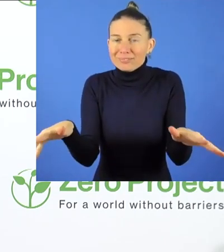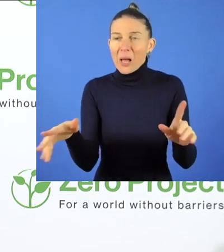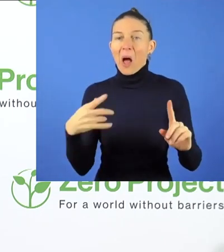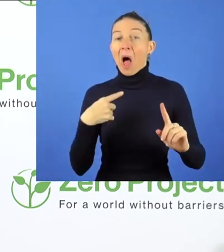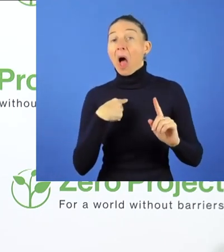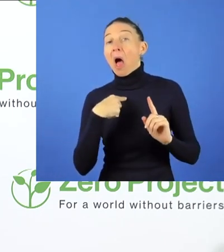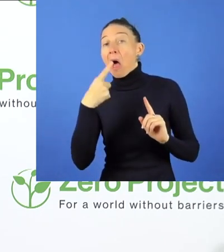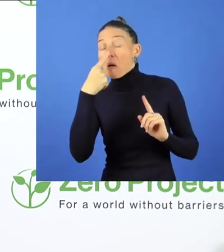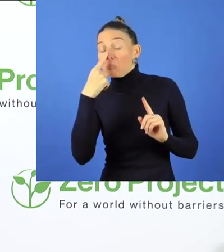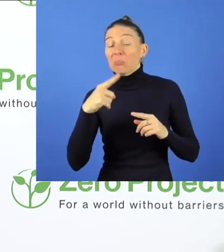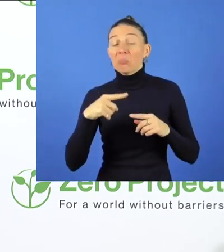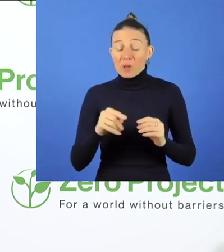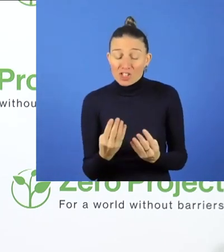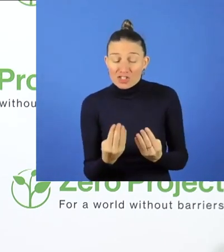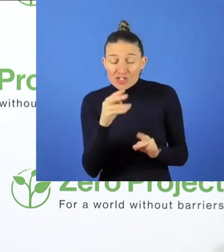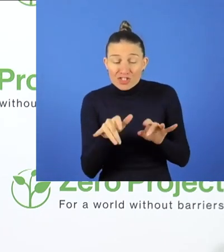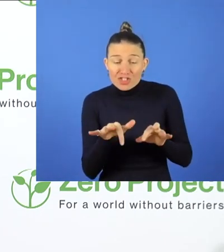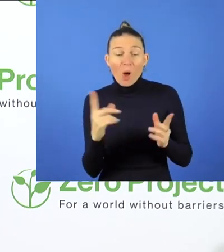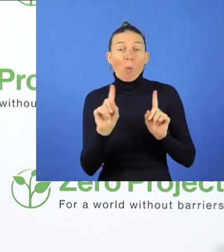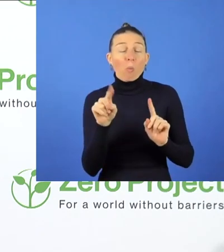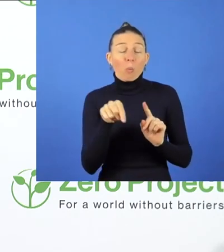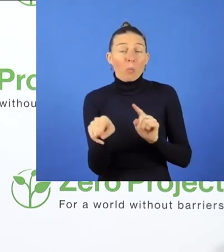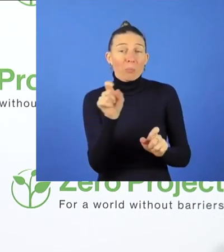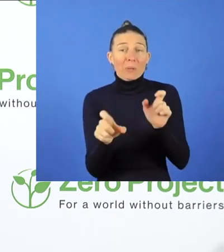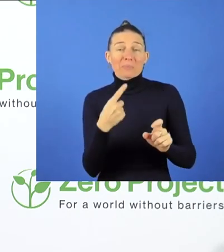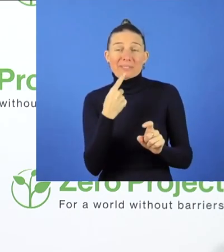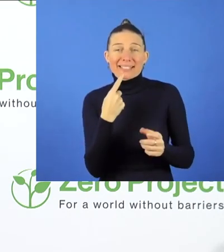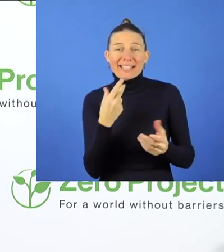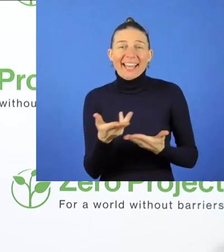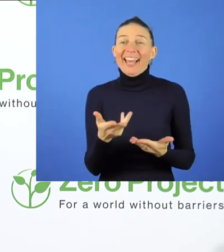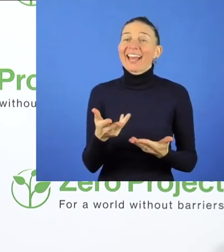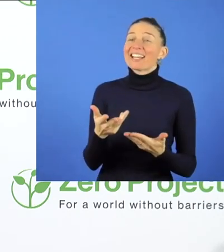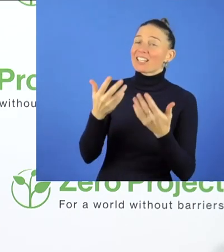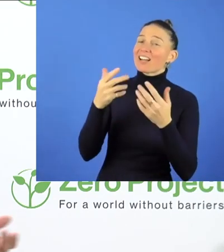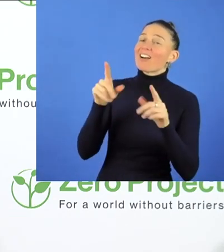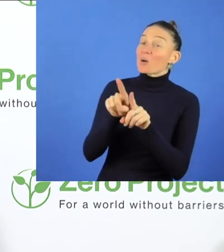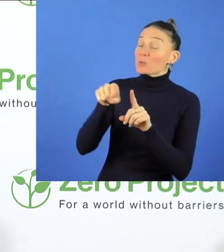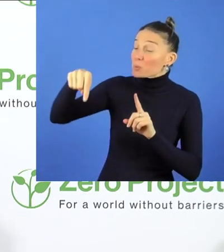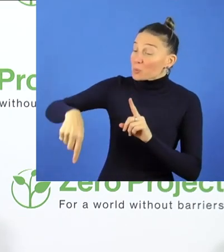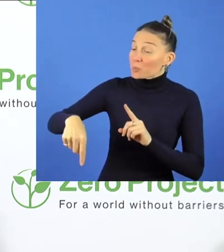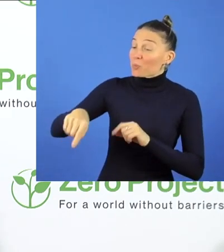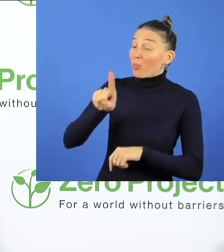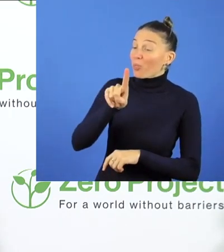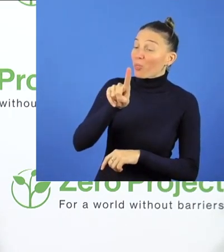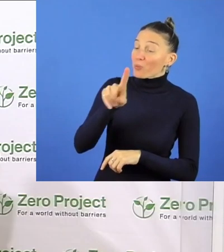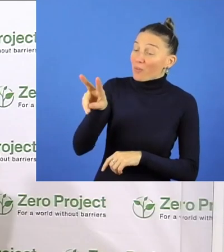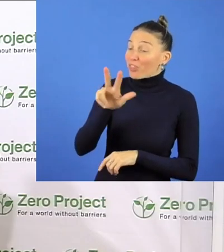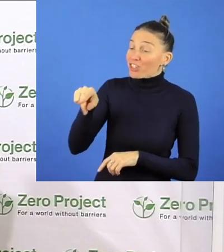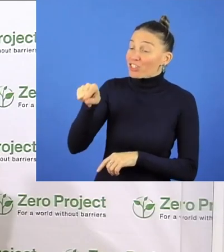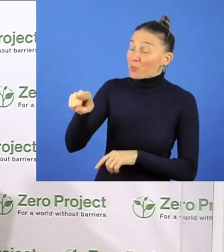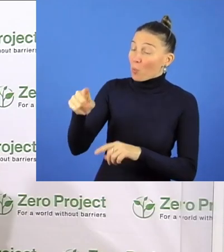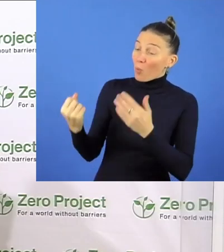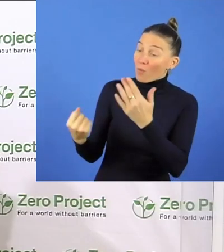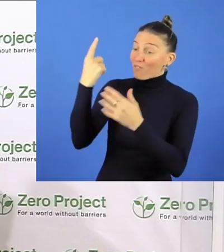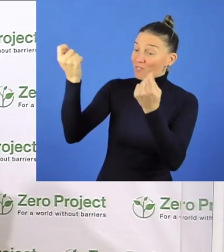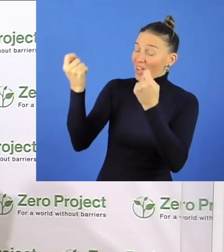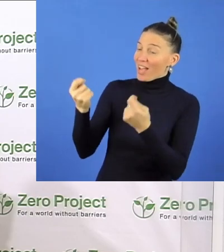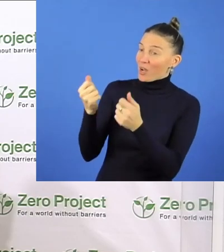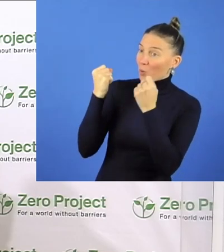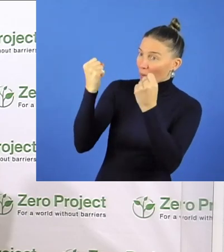luck for your event on this weekend, and please do keep in touch. And David, thank you so much for coming. Of course. It's always